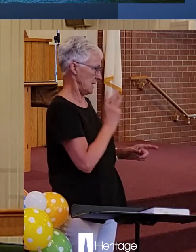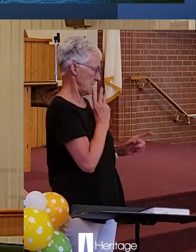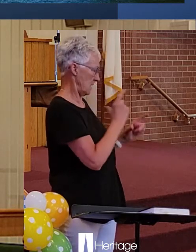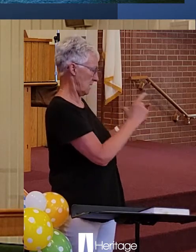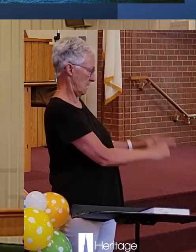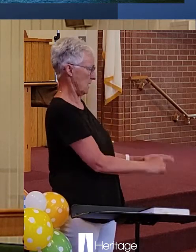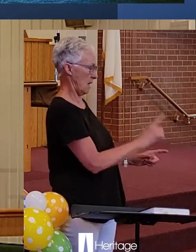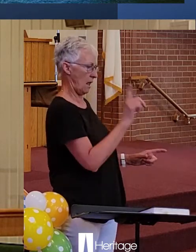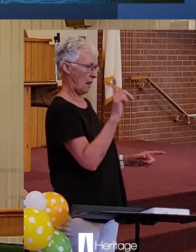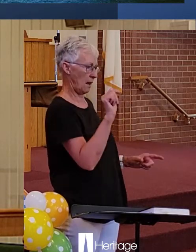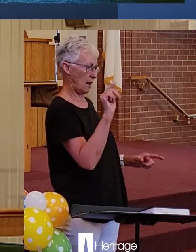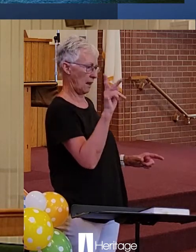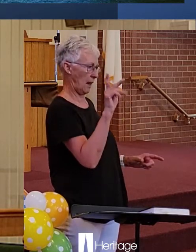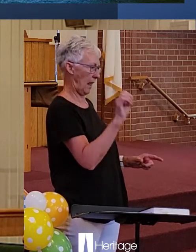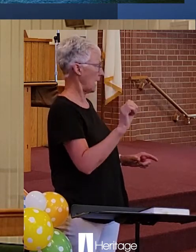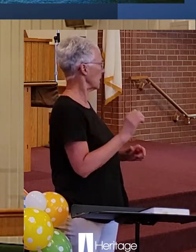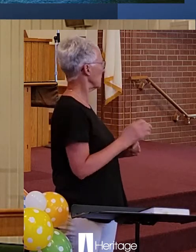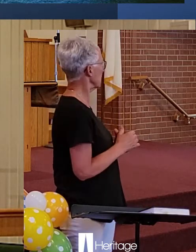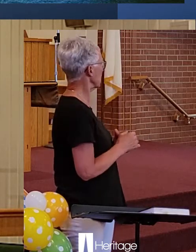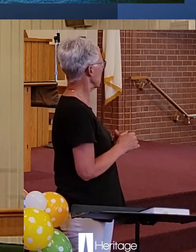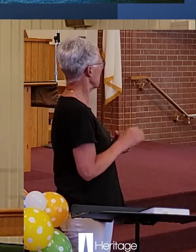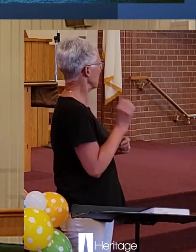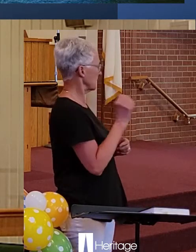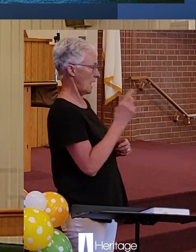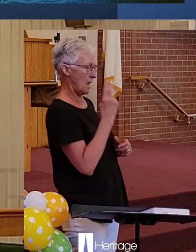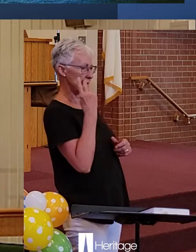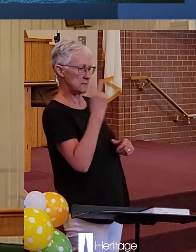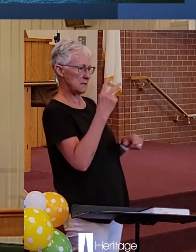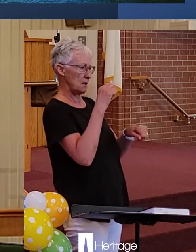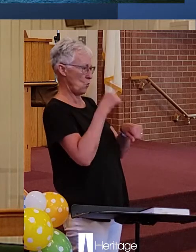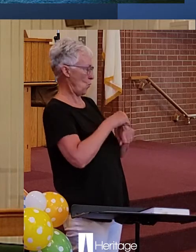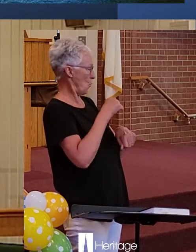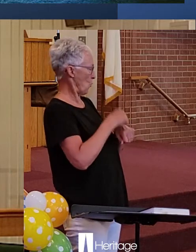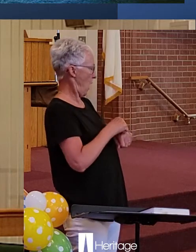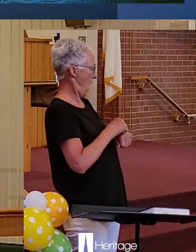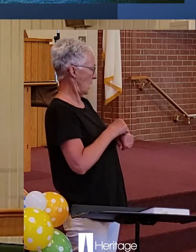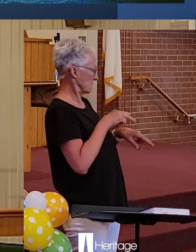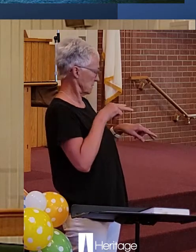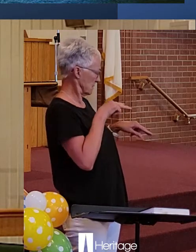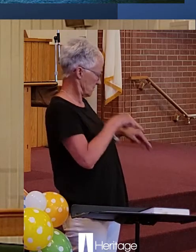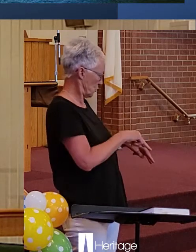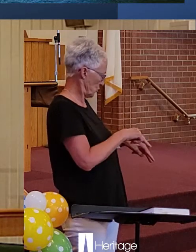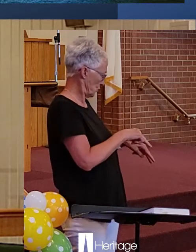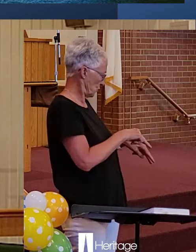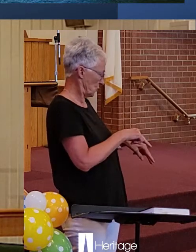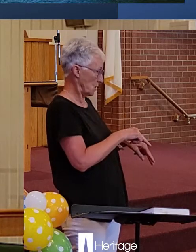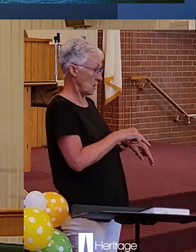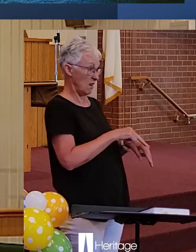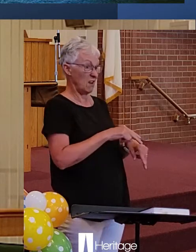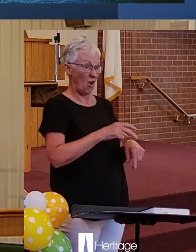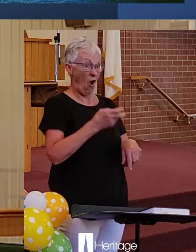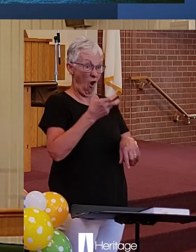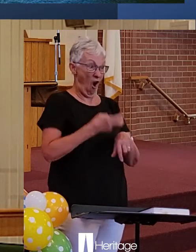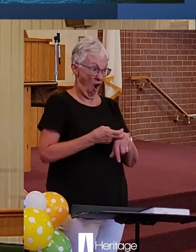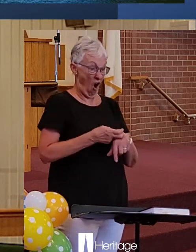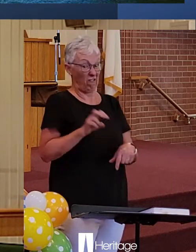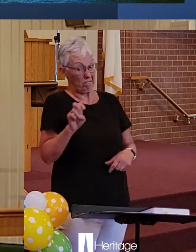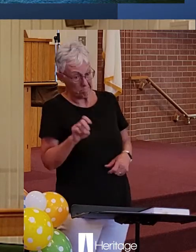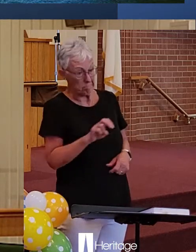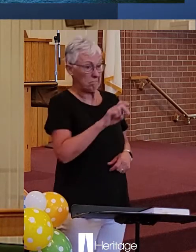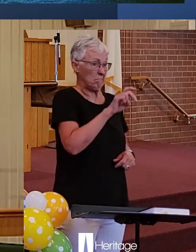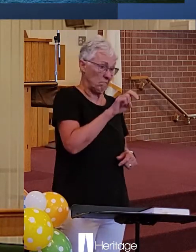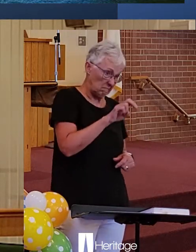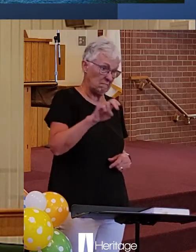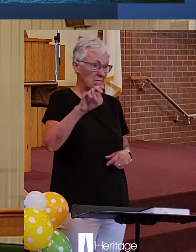past cedars and rock outcroppings. The crevices were tough to surmount because what had